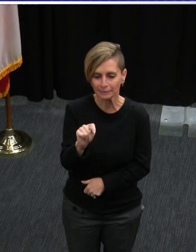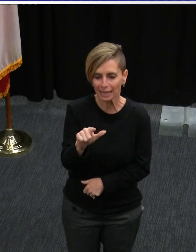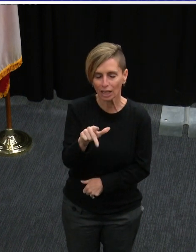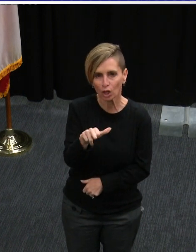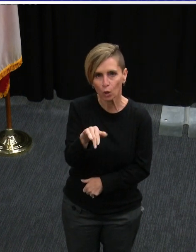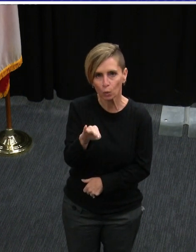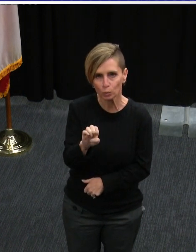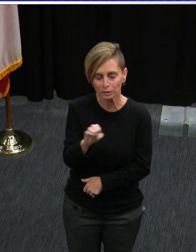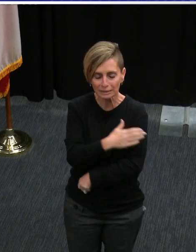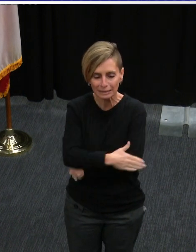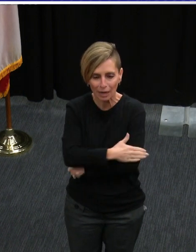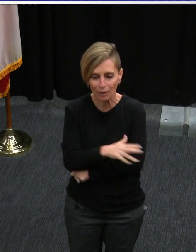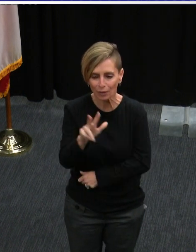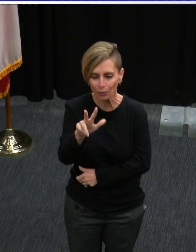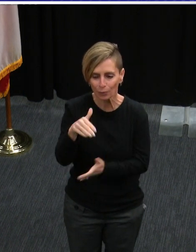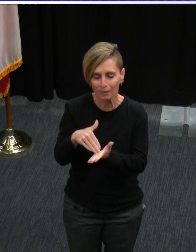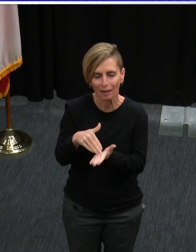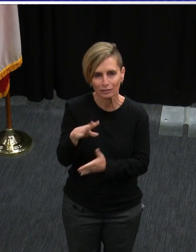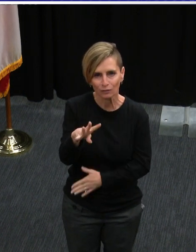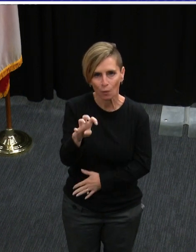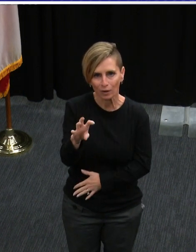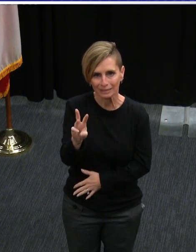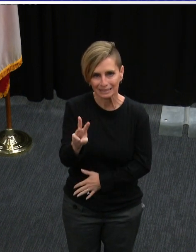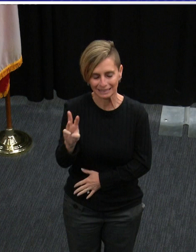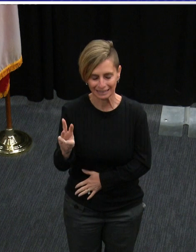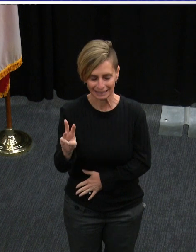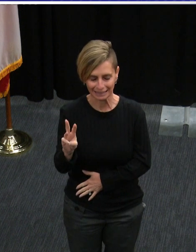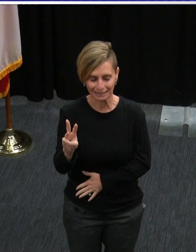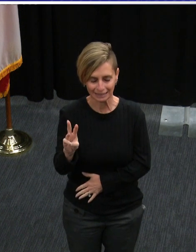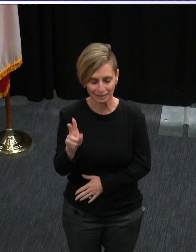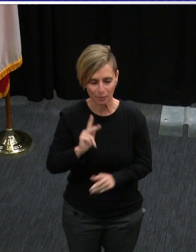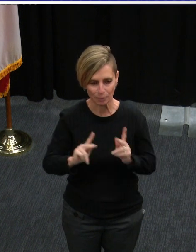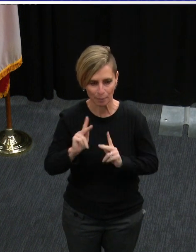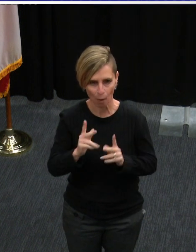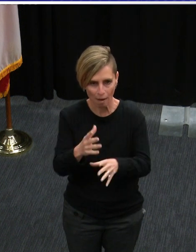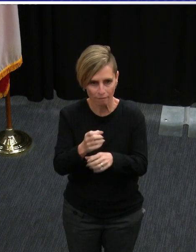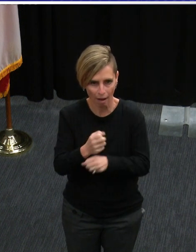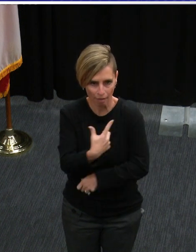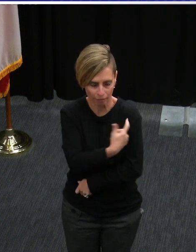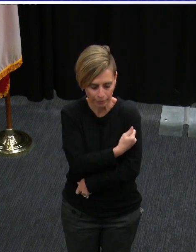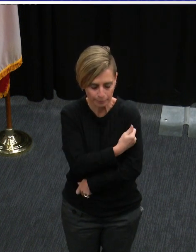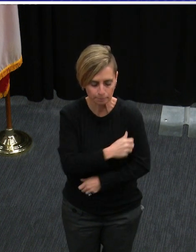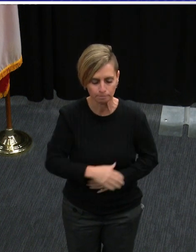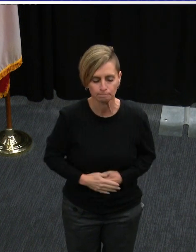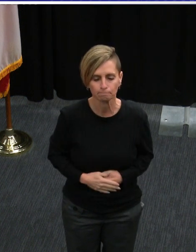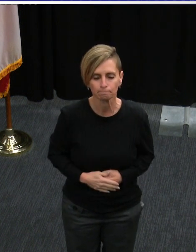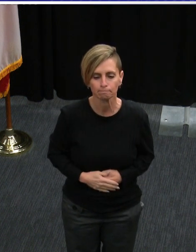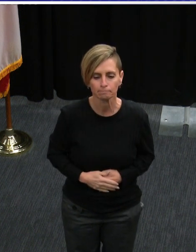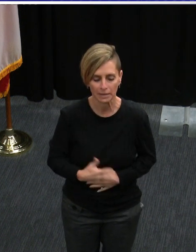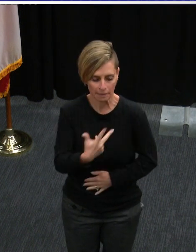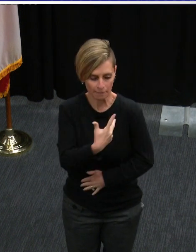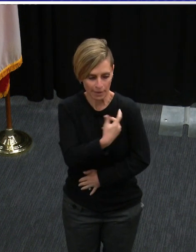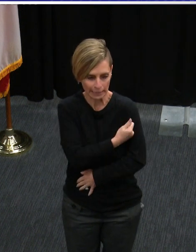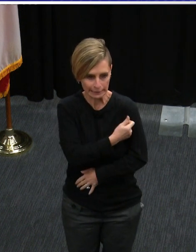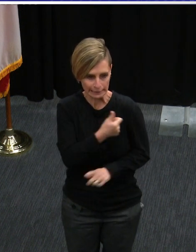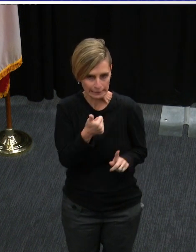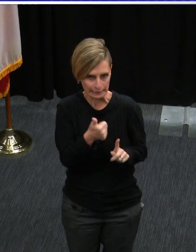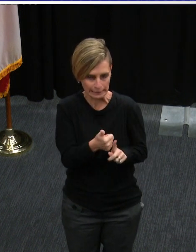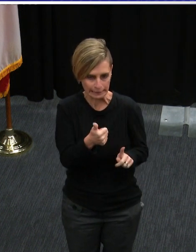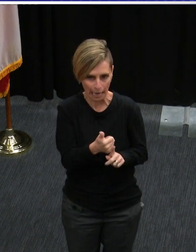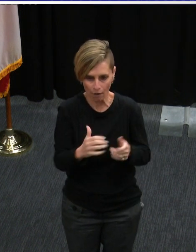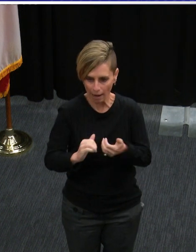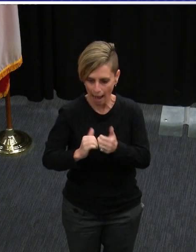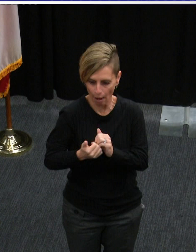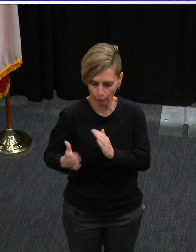3,646 residents that have received it. Now, the way the vaccine has started to come into the state of Florida, we know that 80%